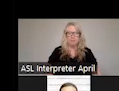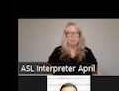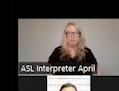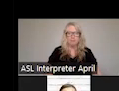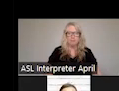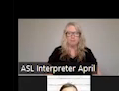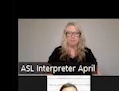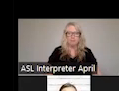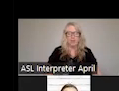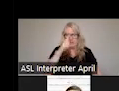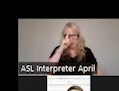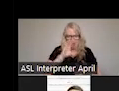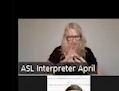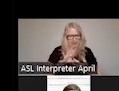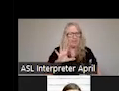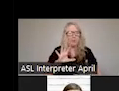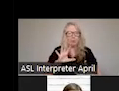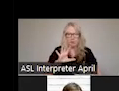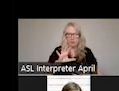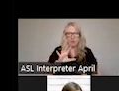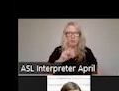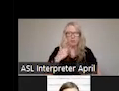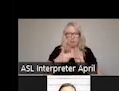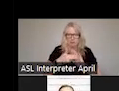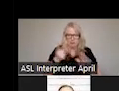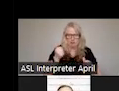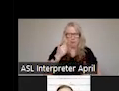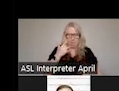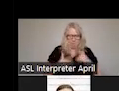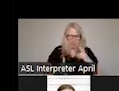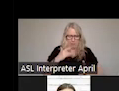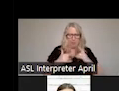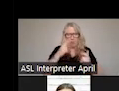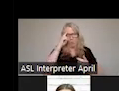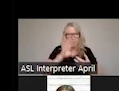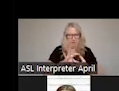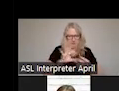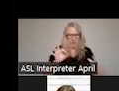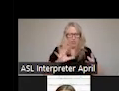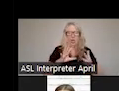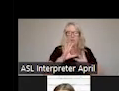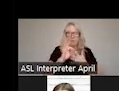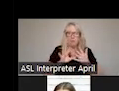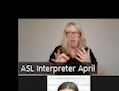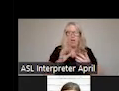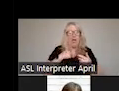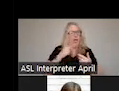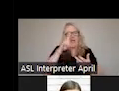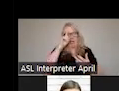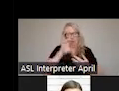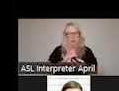had psychosis. I ended up being diagnosed bipolar with psychotic features. I was in psychosis for